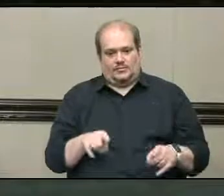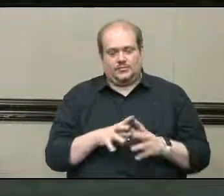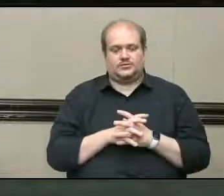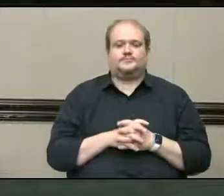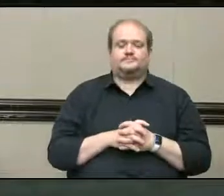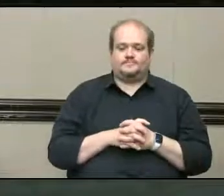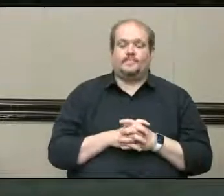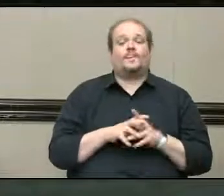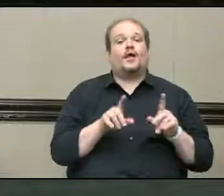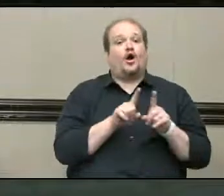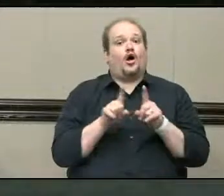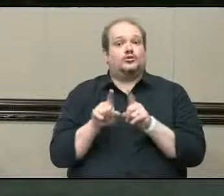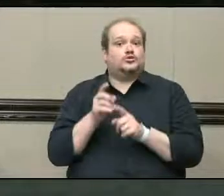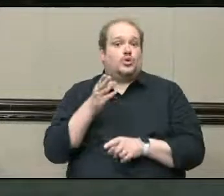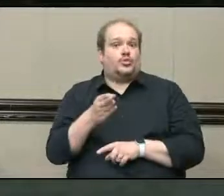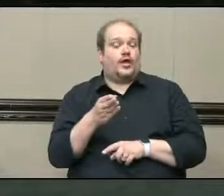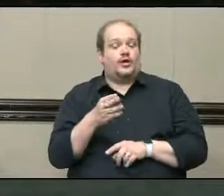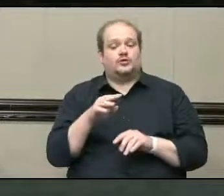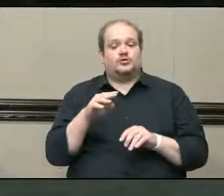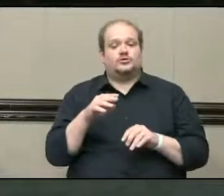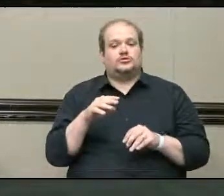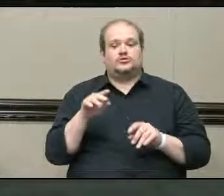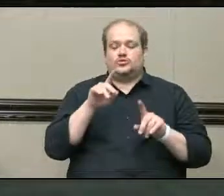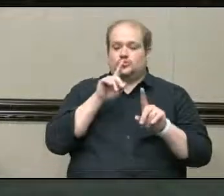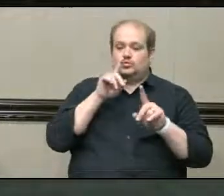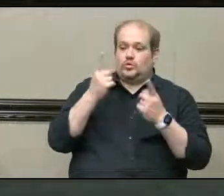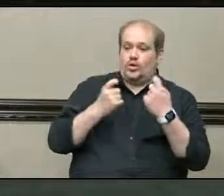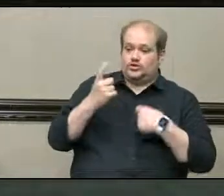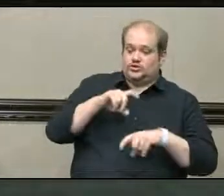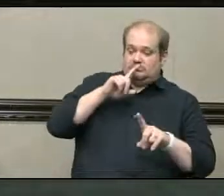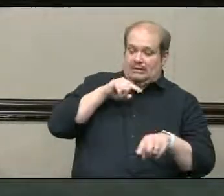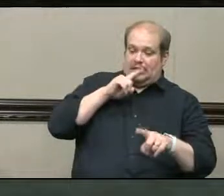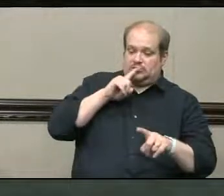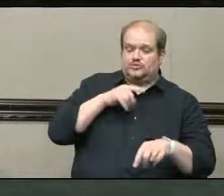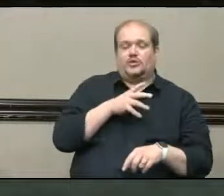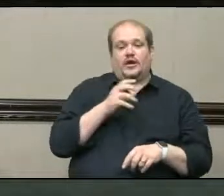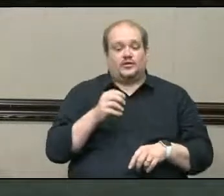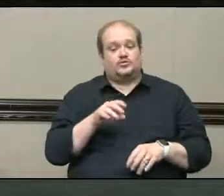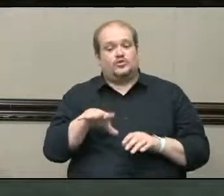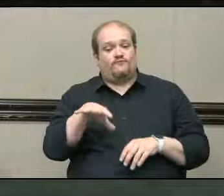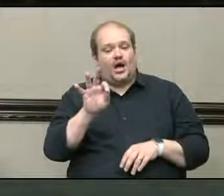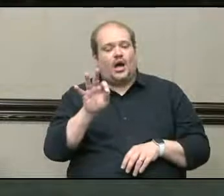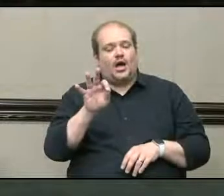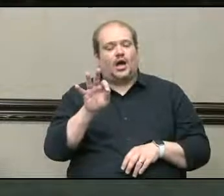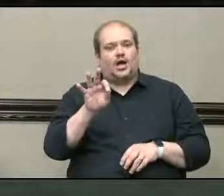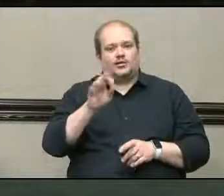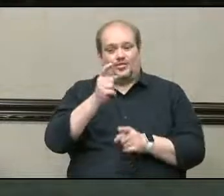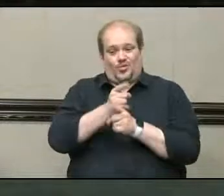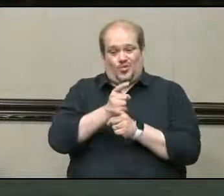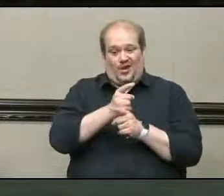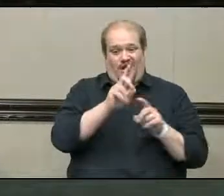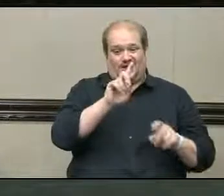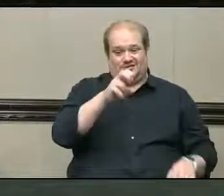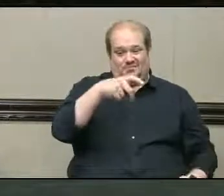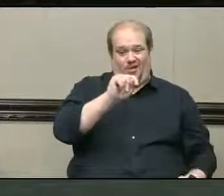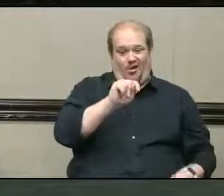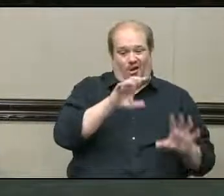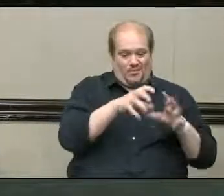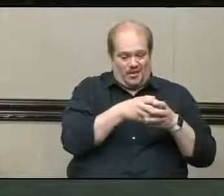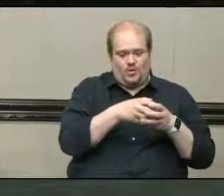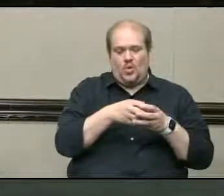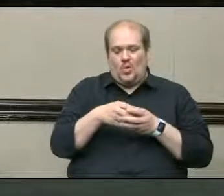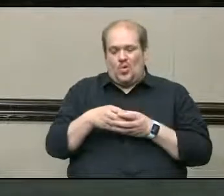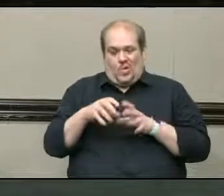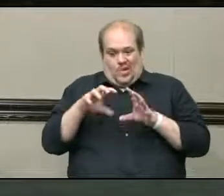happens. And they are also there to field any questions and to find the right either department or